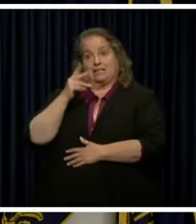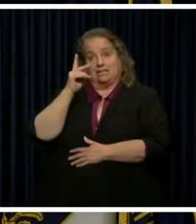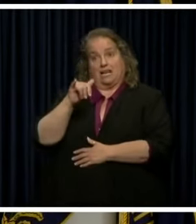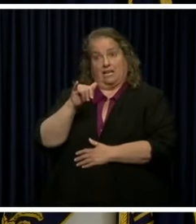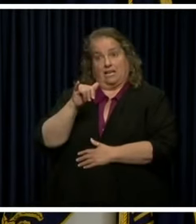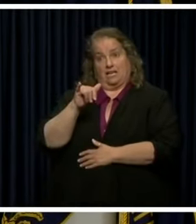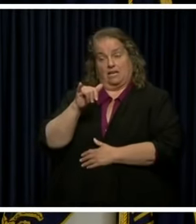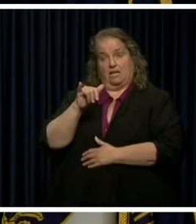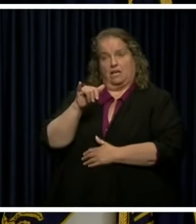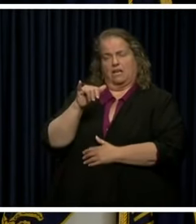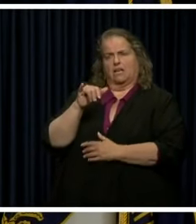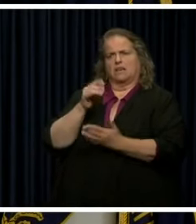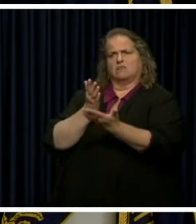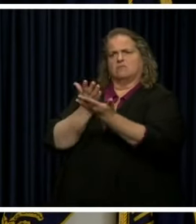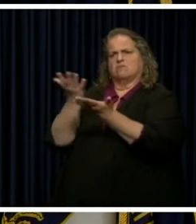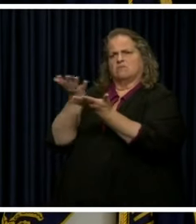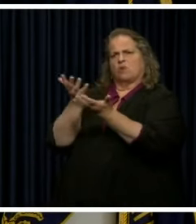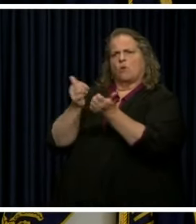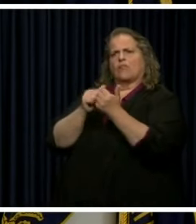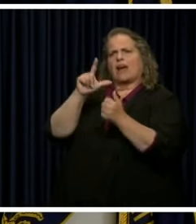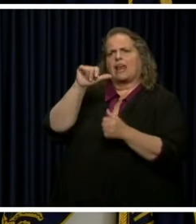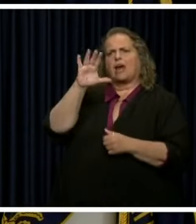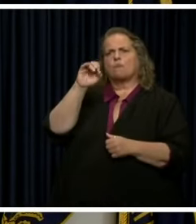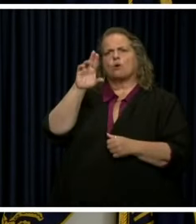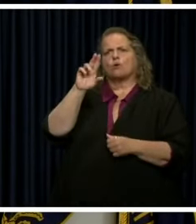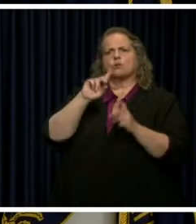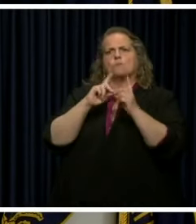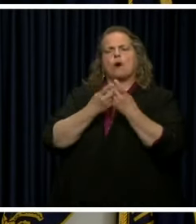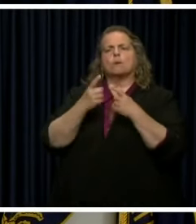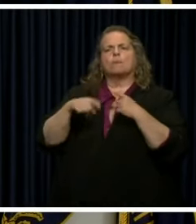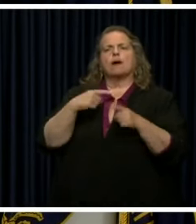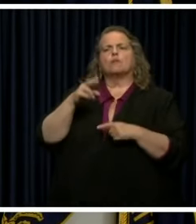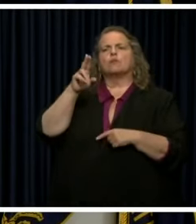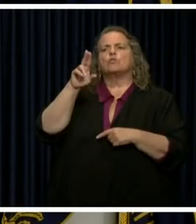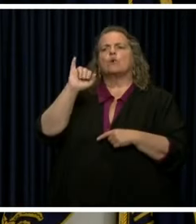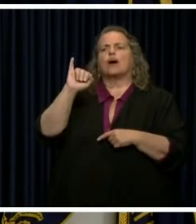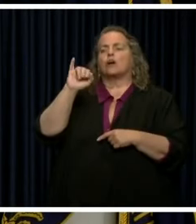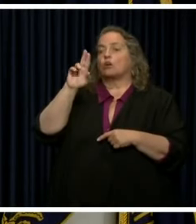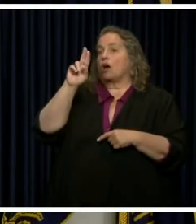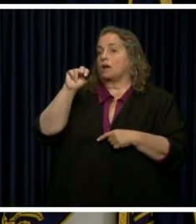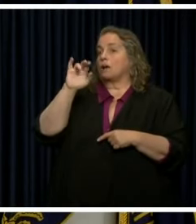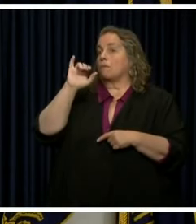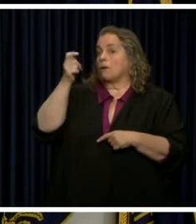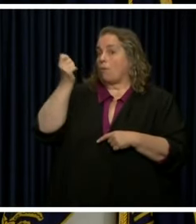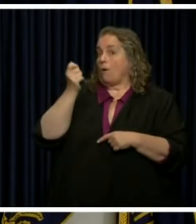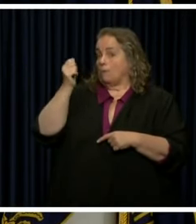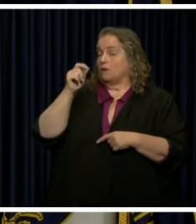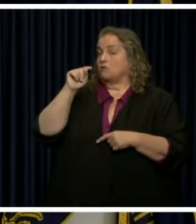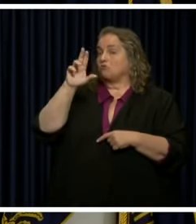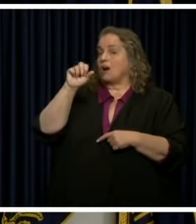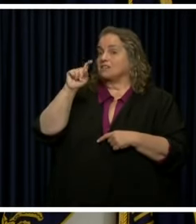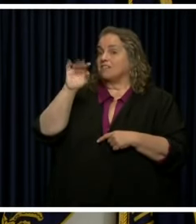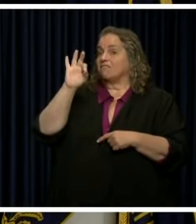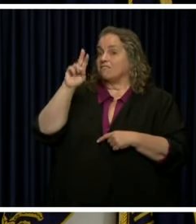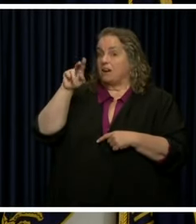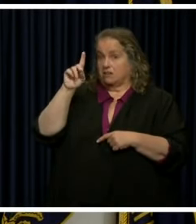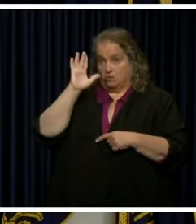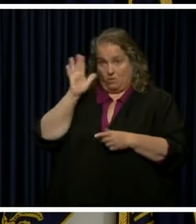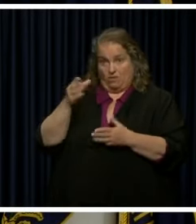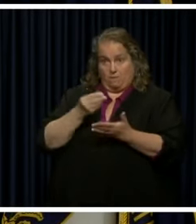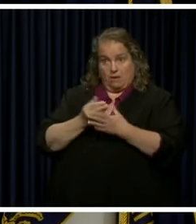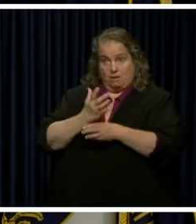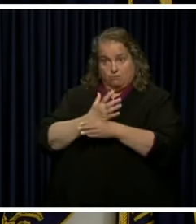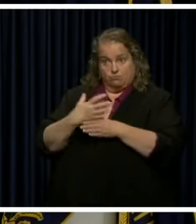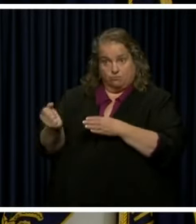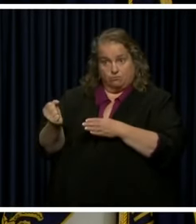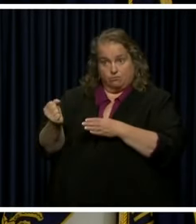state's UI trust fund? When is the fund expected to run out? We are working with the Labor Department on several things related